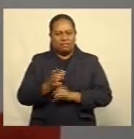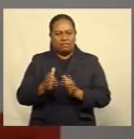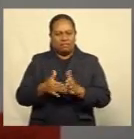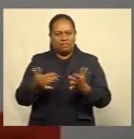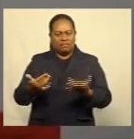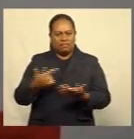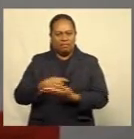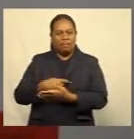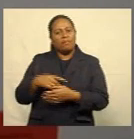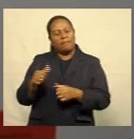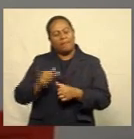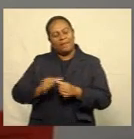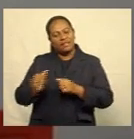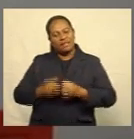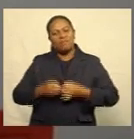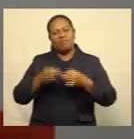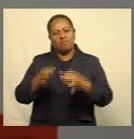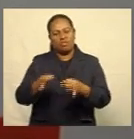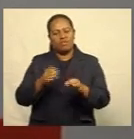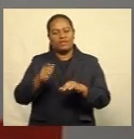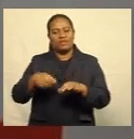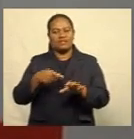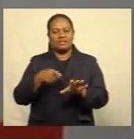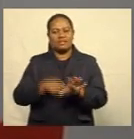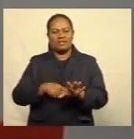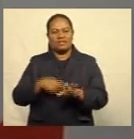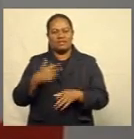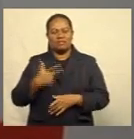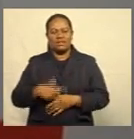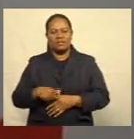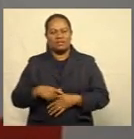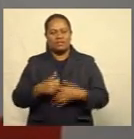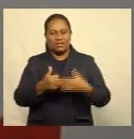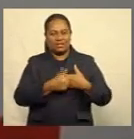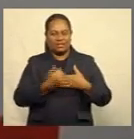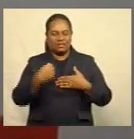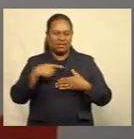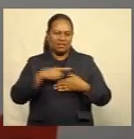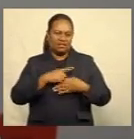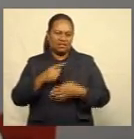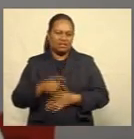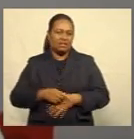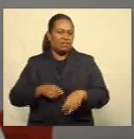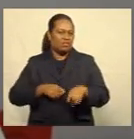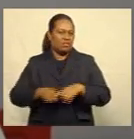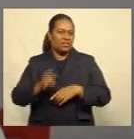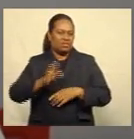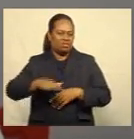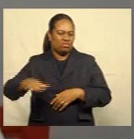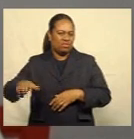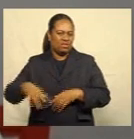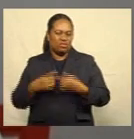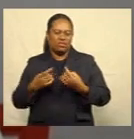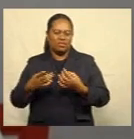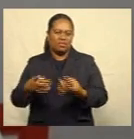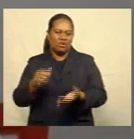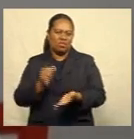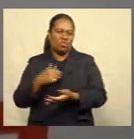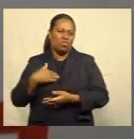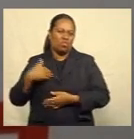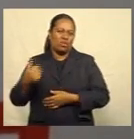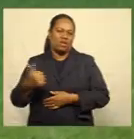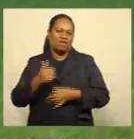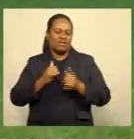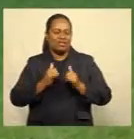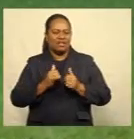to just move to next year so that families and friends, especially children, can prepare well for the